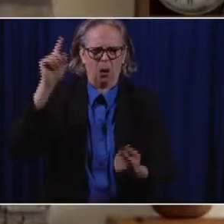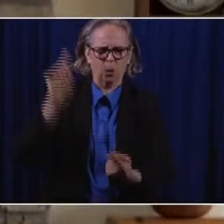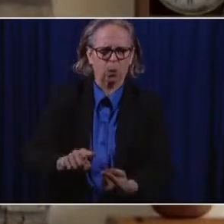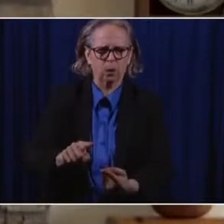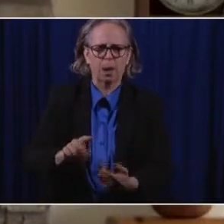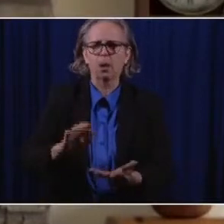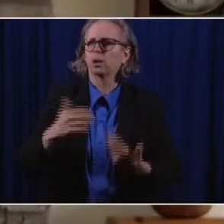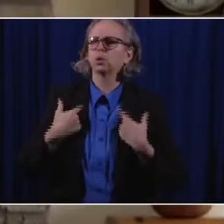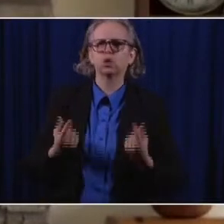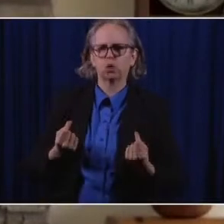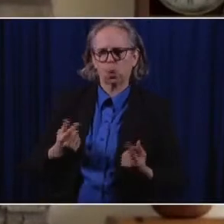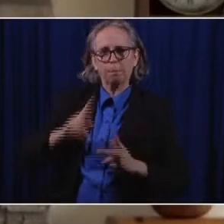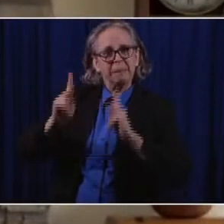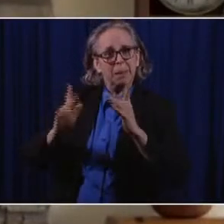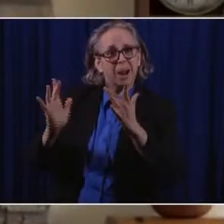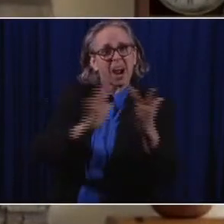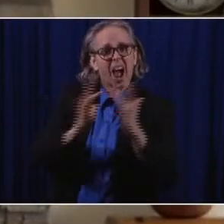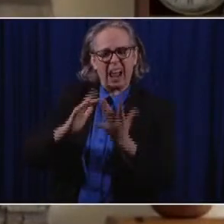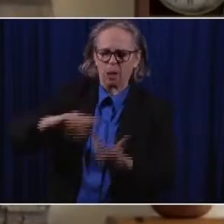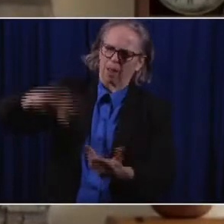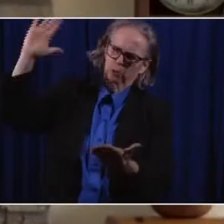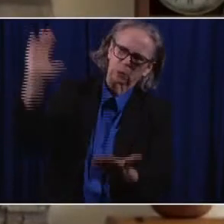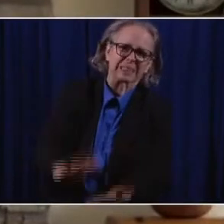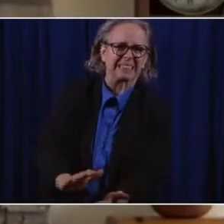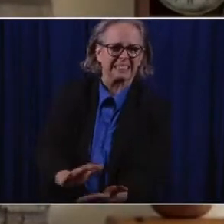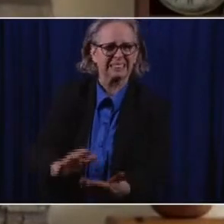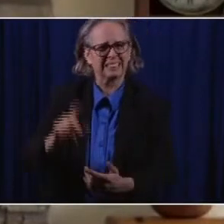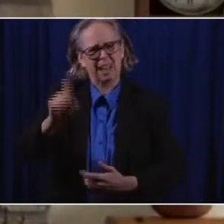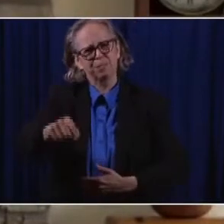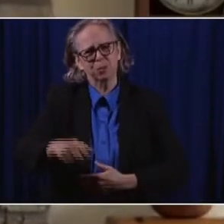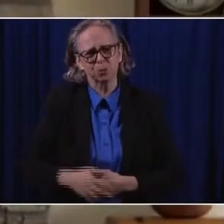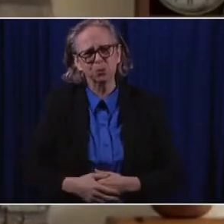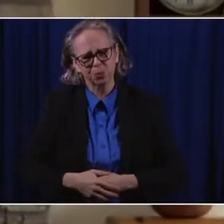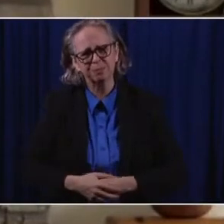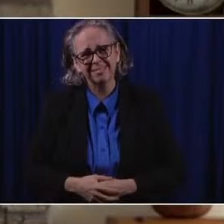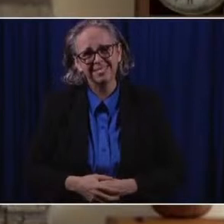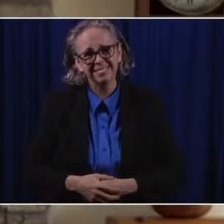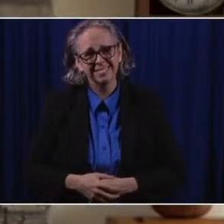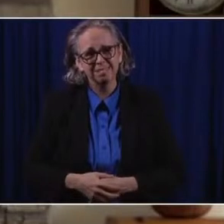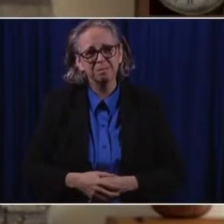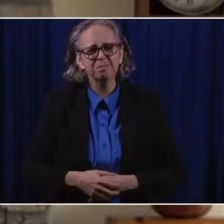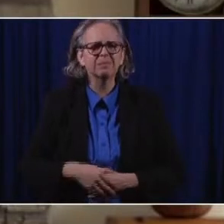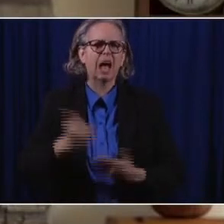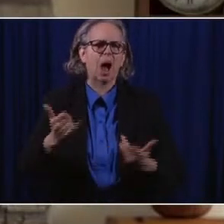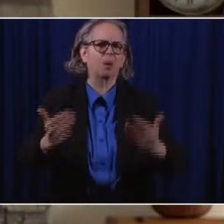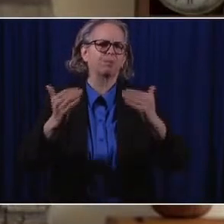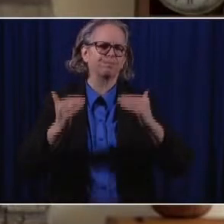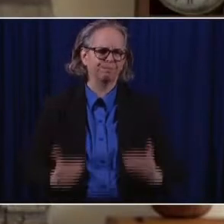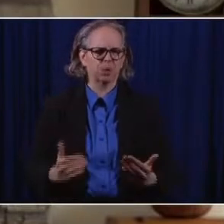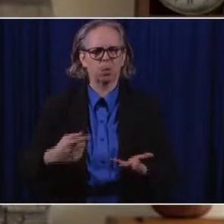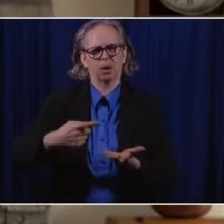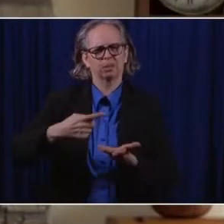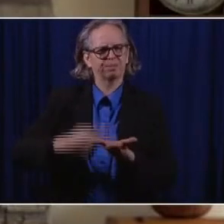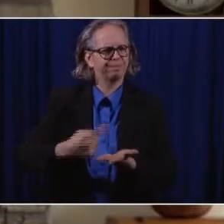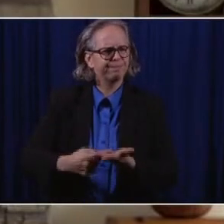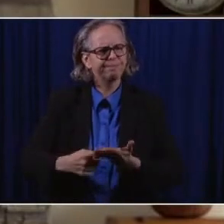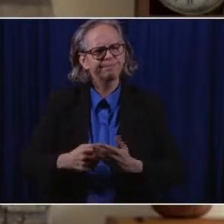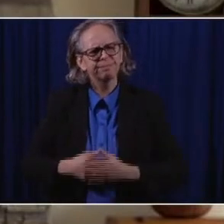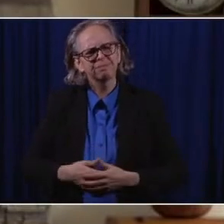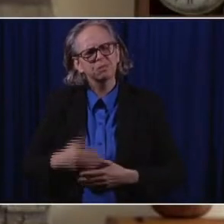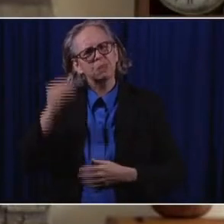Let me talk about a couple other ways. And, everybody can kind of figure out how to do this themselves